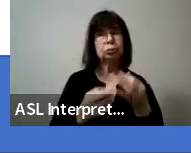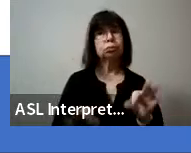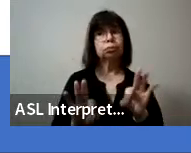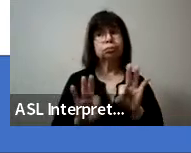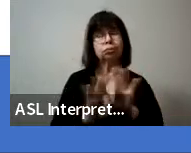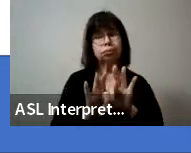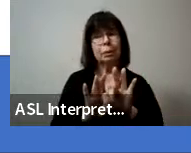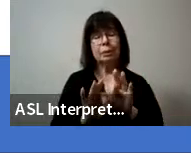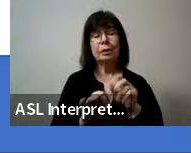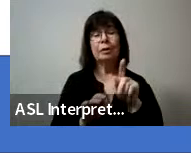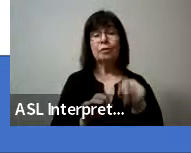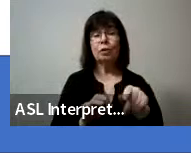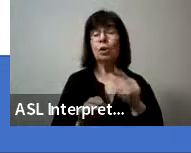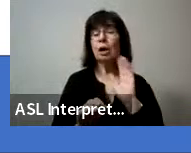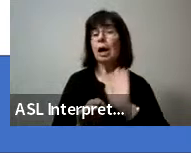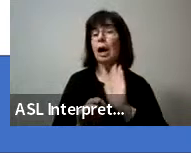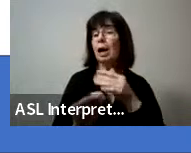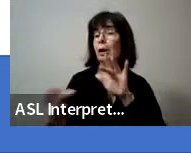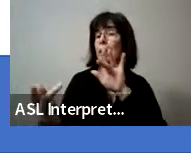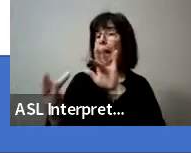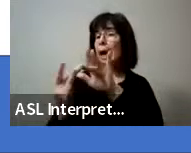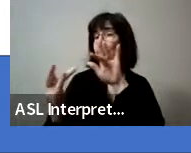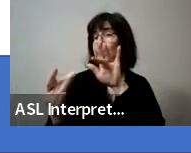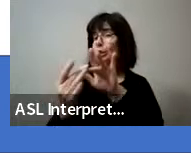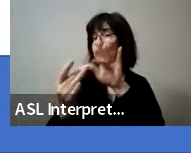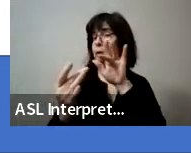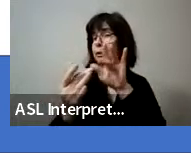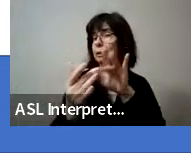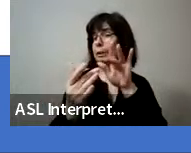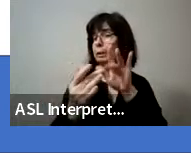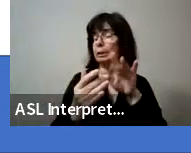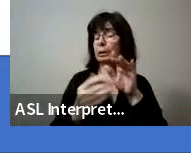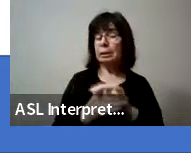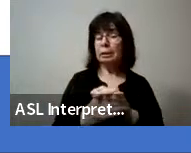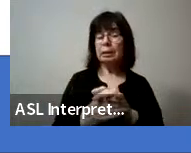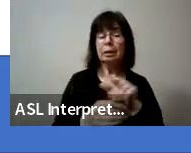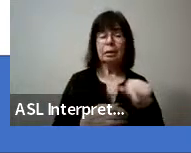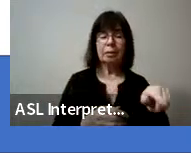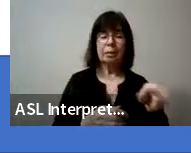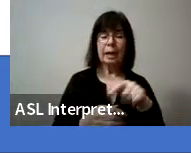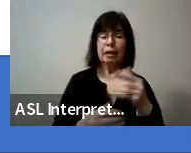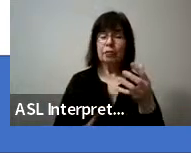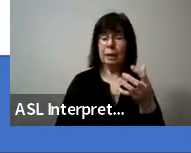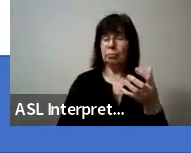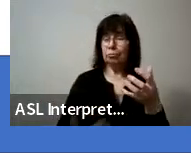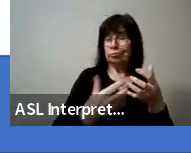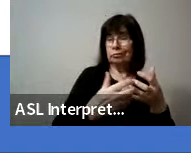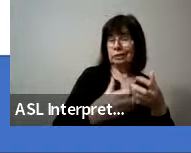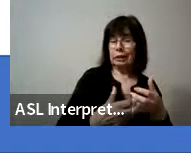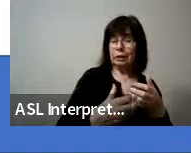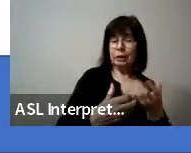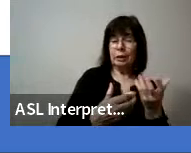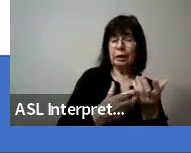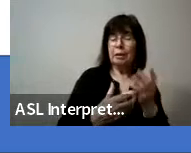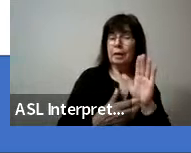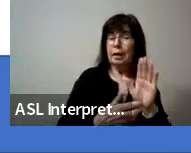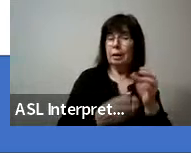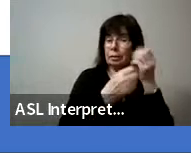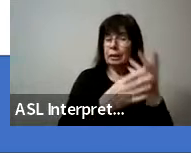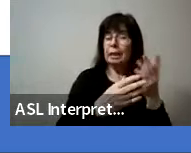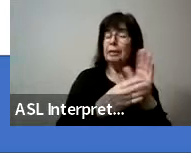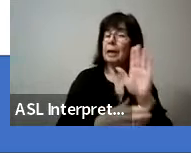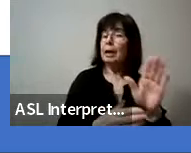into our outreach messaging at the Social Services Agency, they have been integrating the unwinding messaging in their outreach